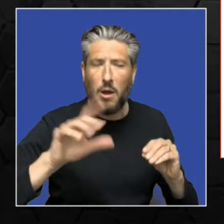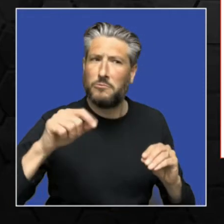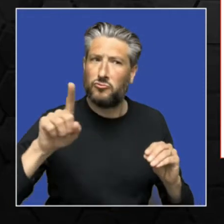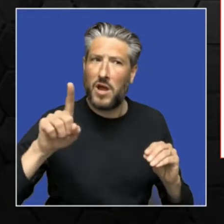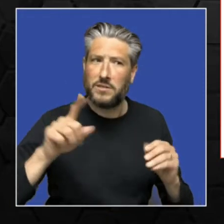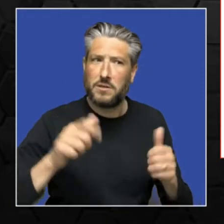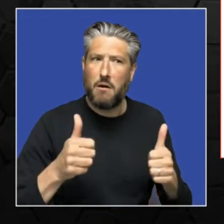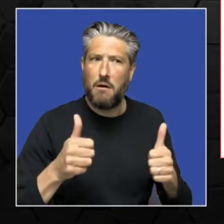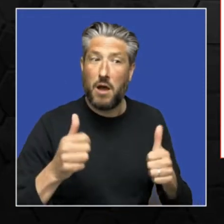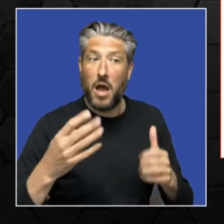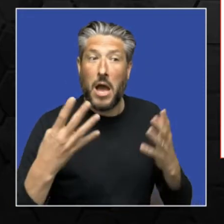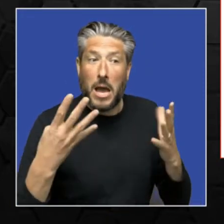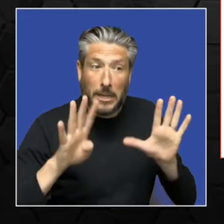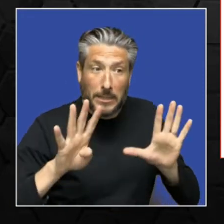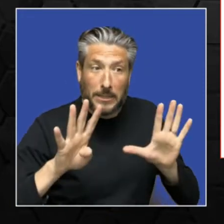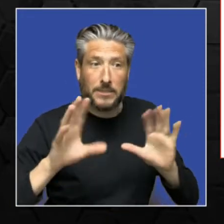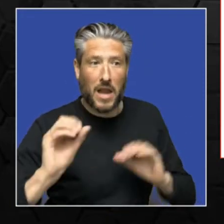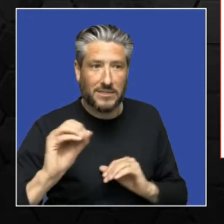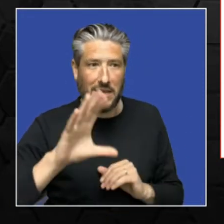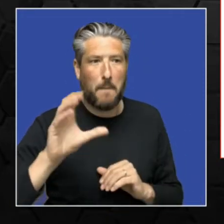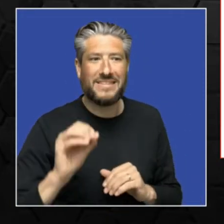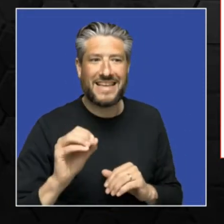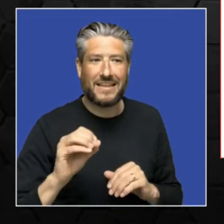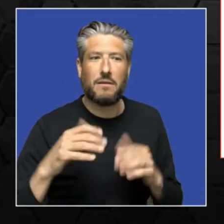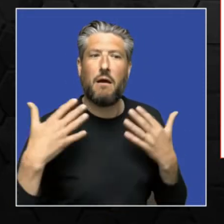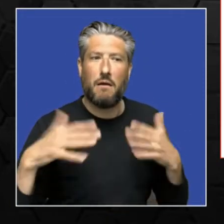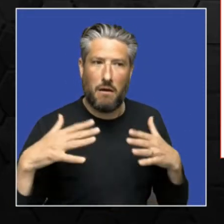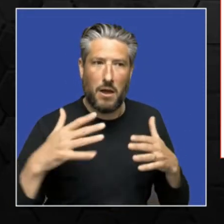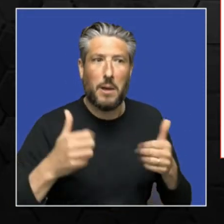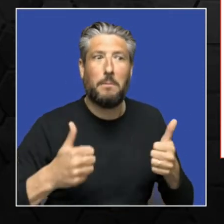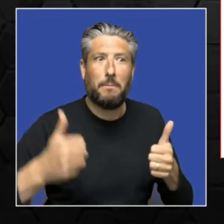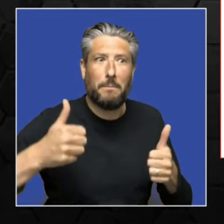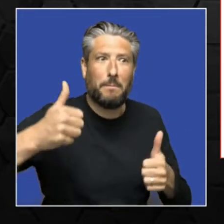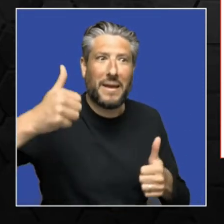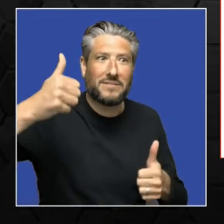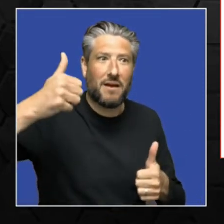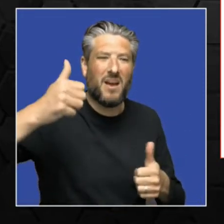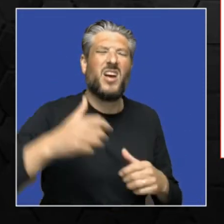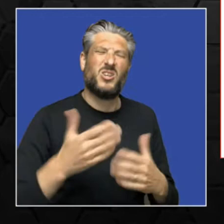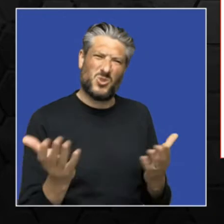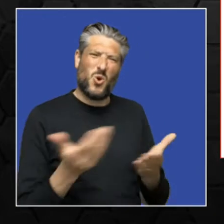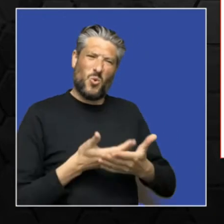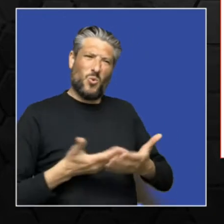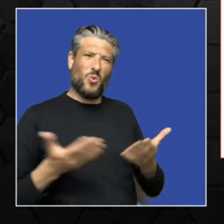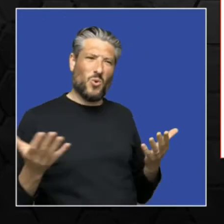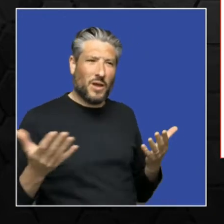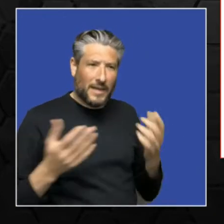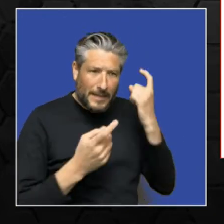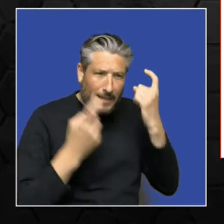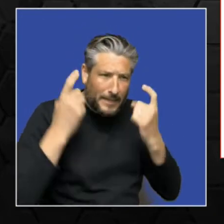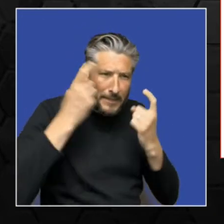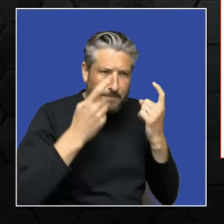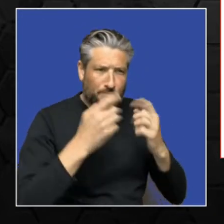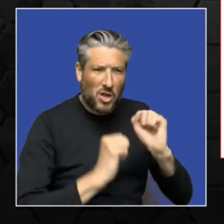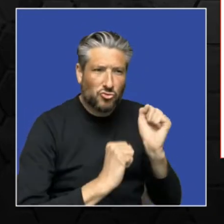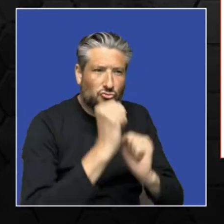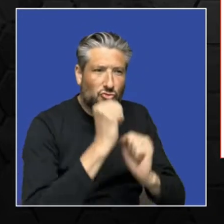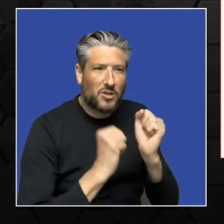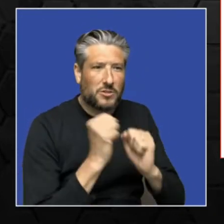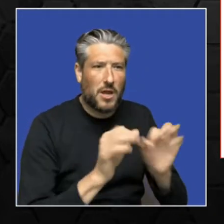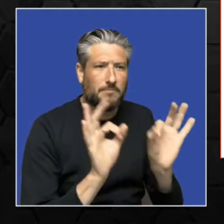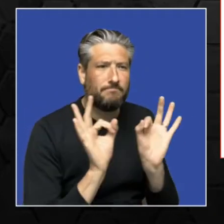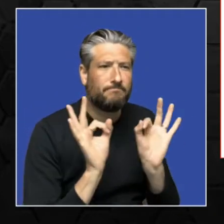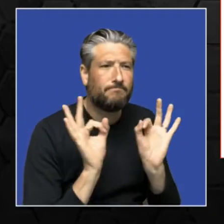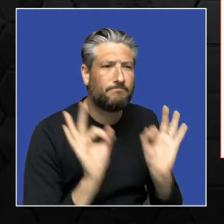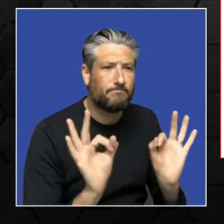Researchers today, they do spend a lot of time trying to figure out what the right configuration for the neural network is. And unfortunately, this is very